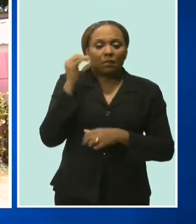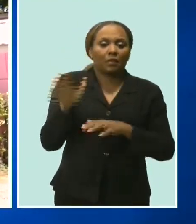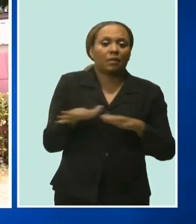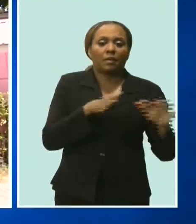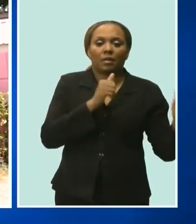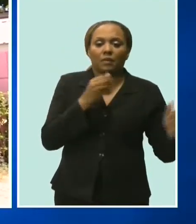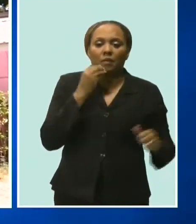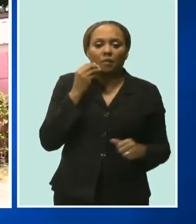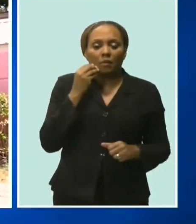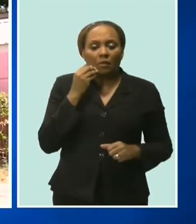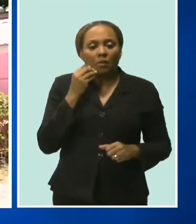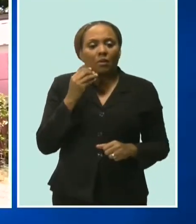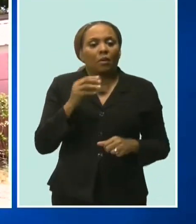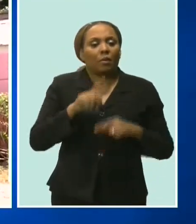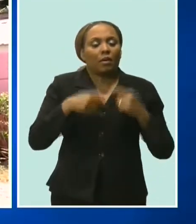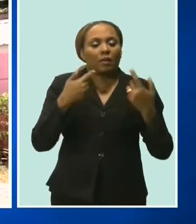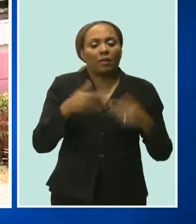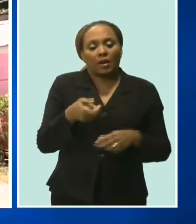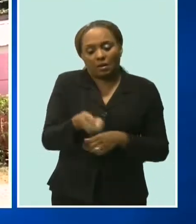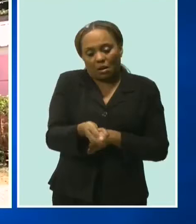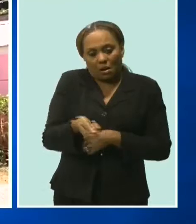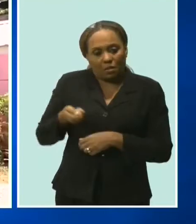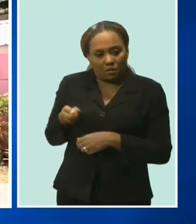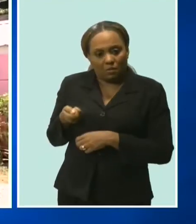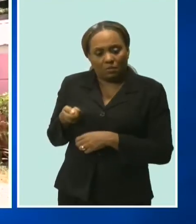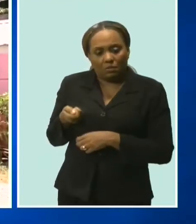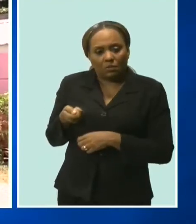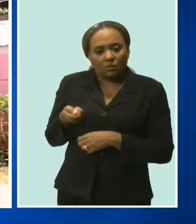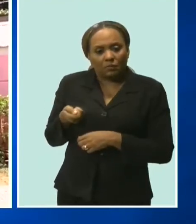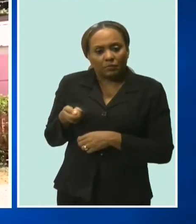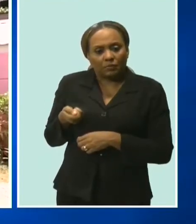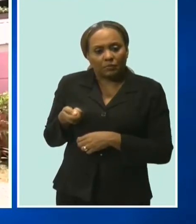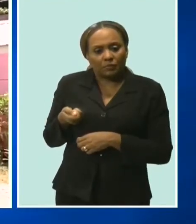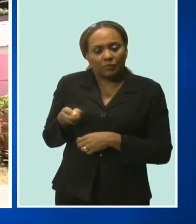house and the fan is working, unplug it, so that you need to protect your home.